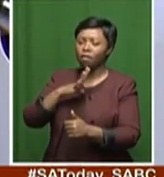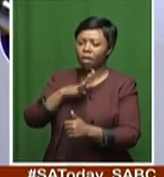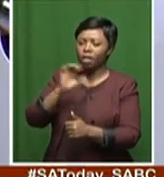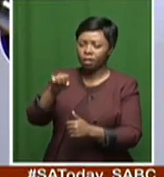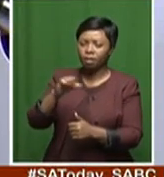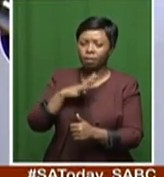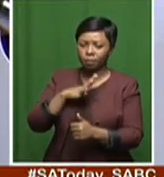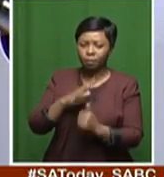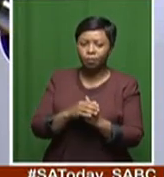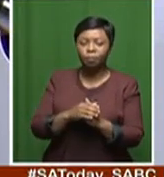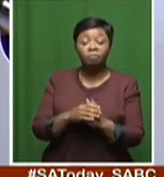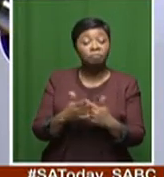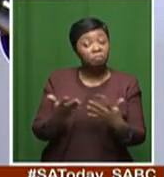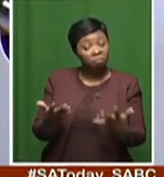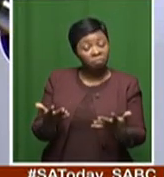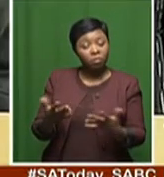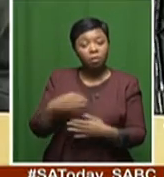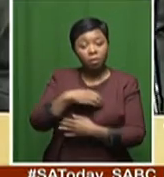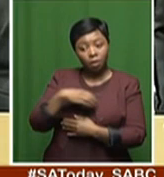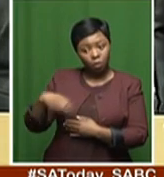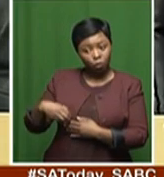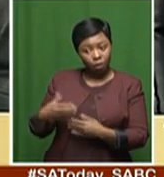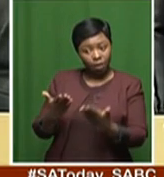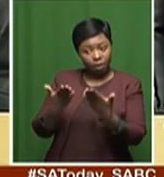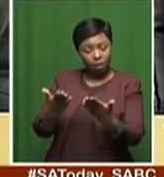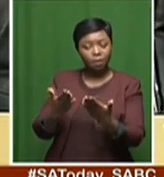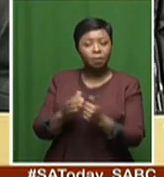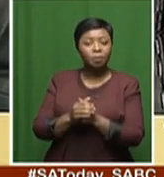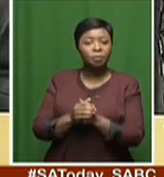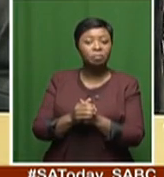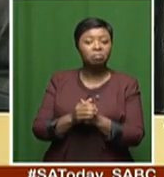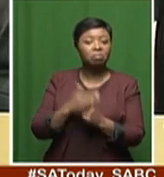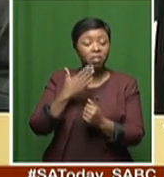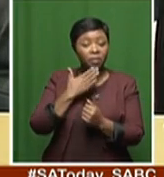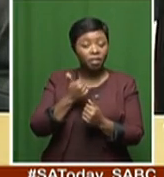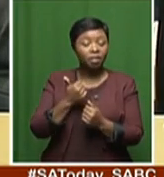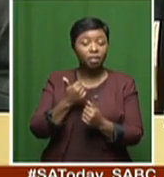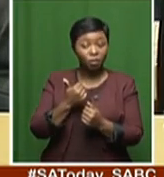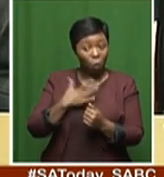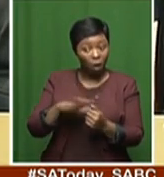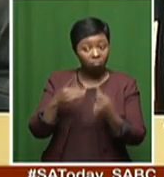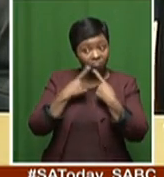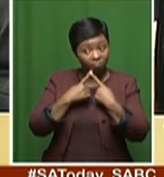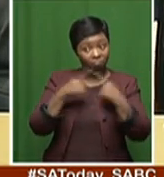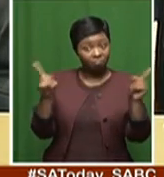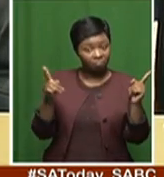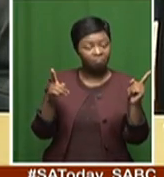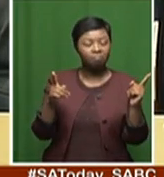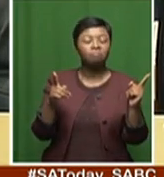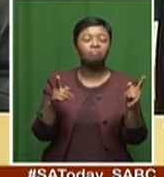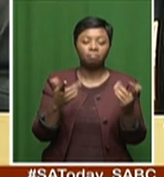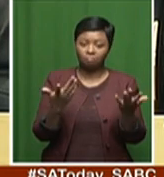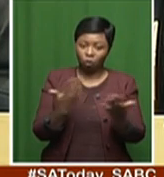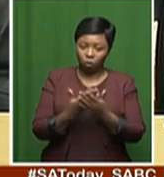Mr. President, I now give you the opportunity to make the statement that you wish to make. No, thank you,